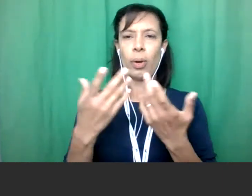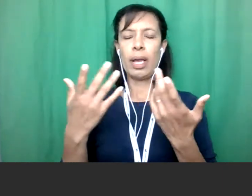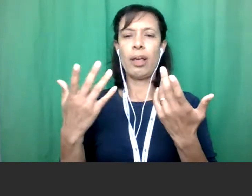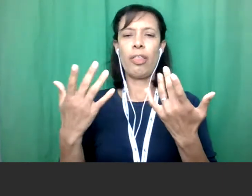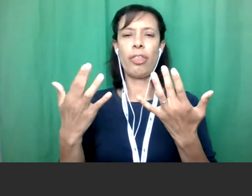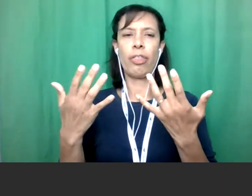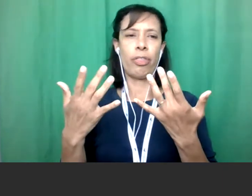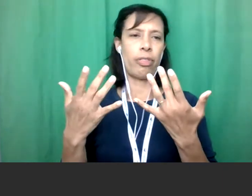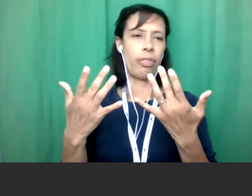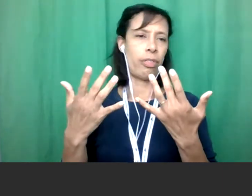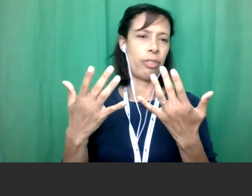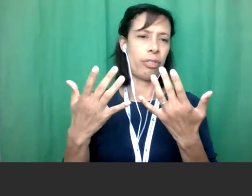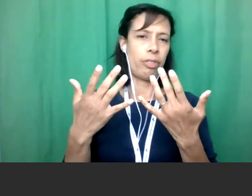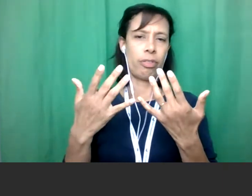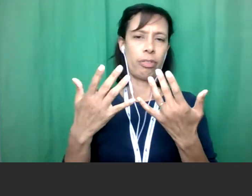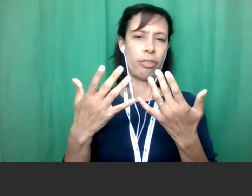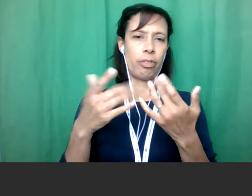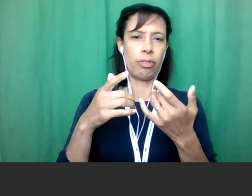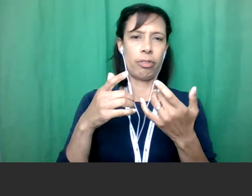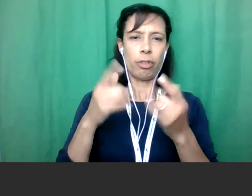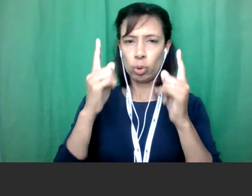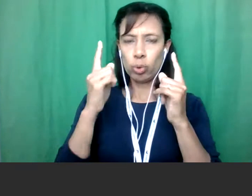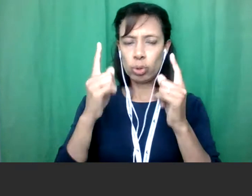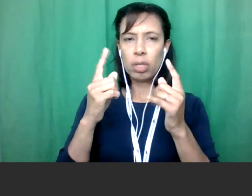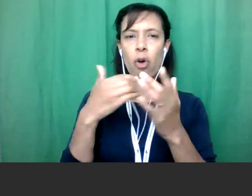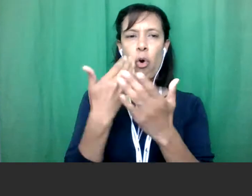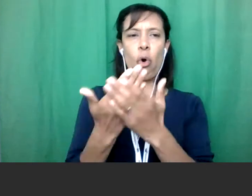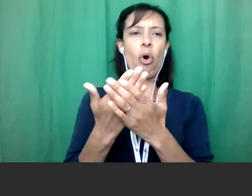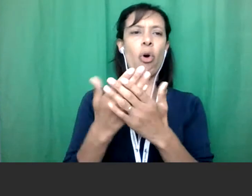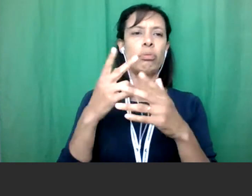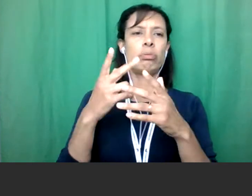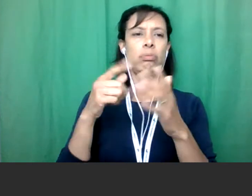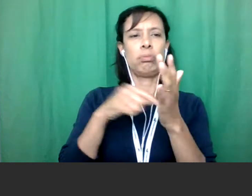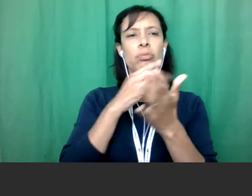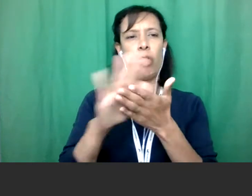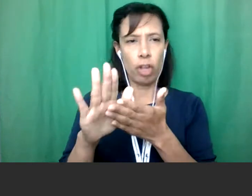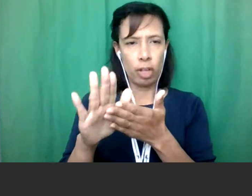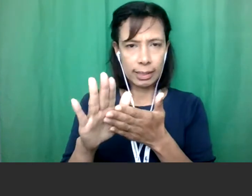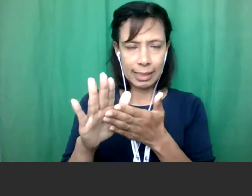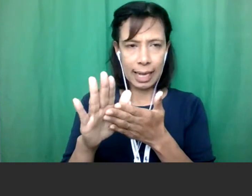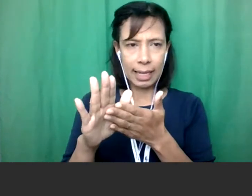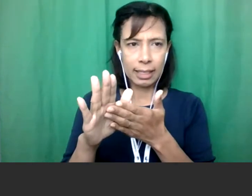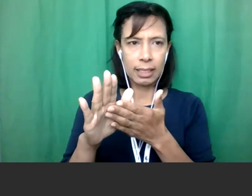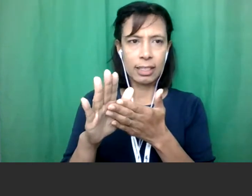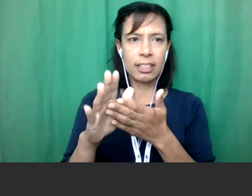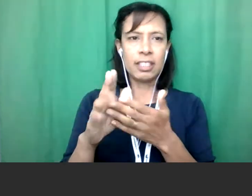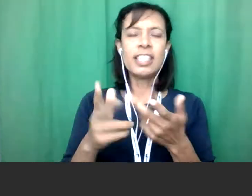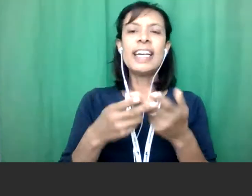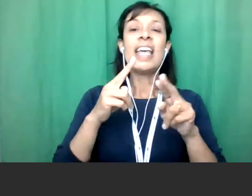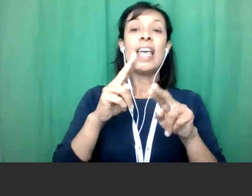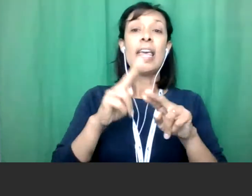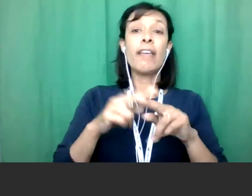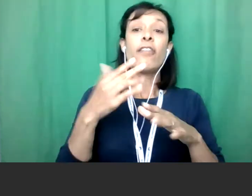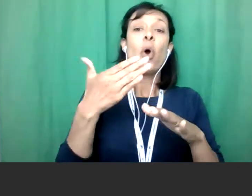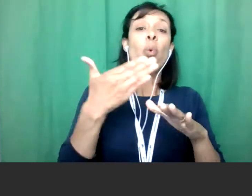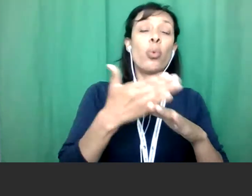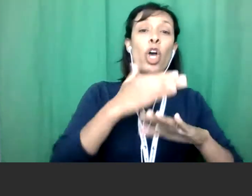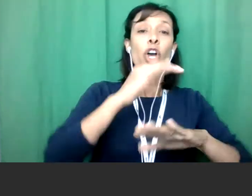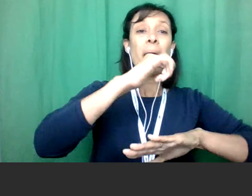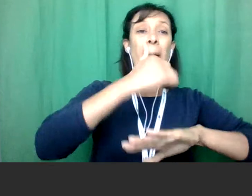of them are on Thursdays, but they might be on Tuesdays because you've also got some timetabled sessions on Tuesdays on a non-work-based